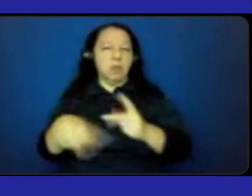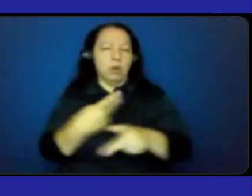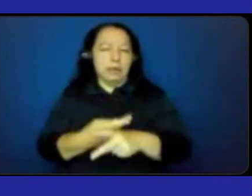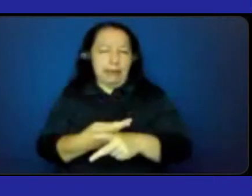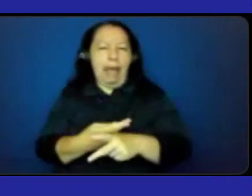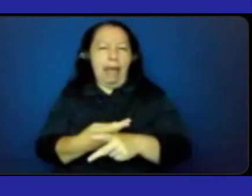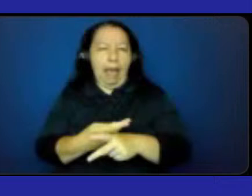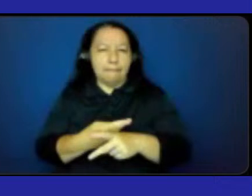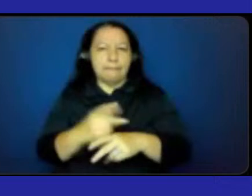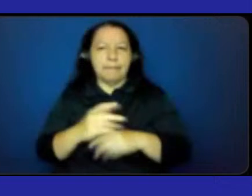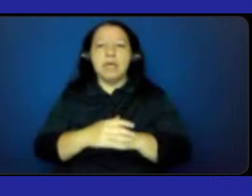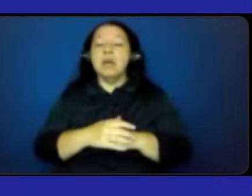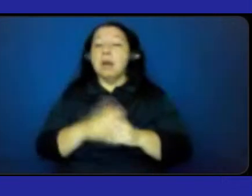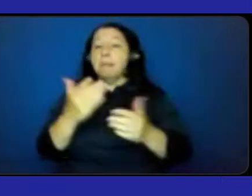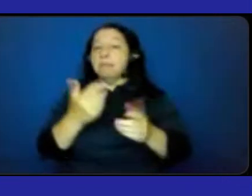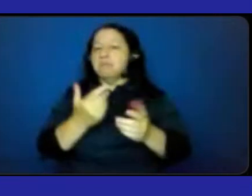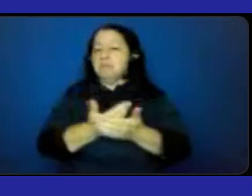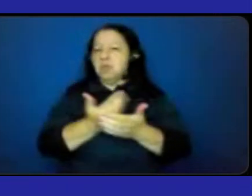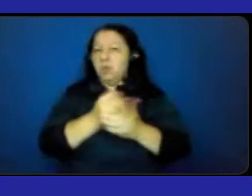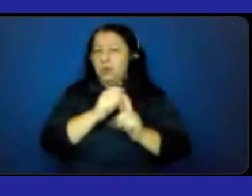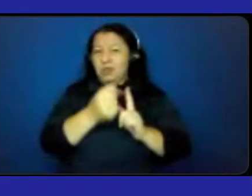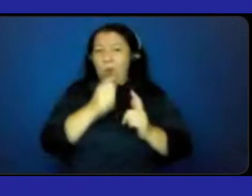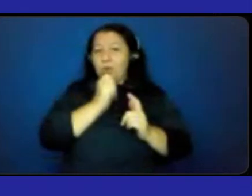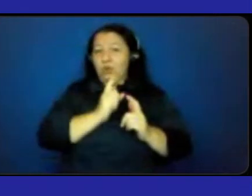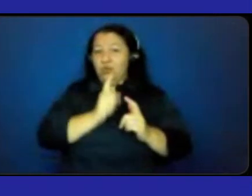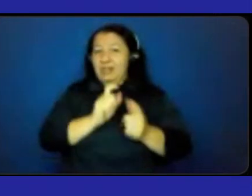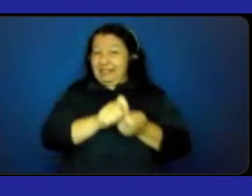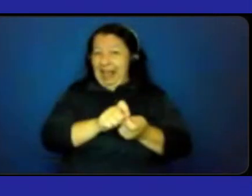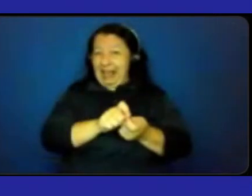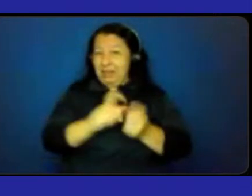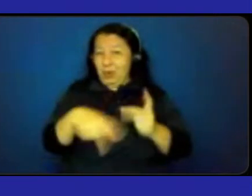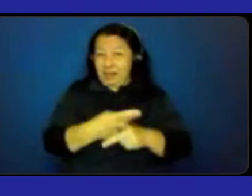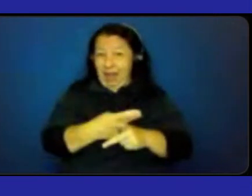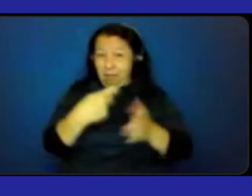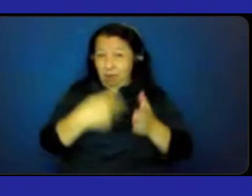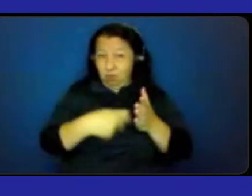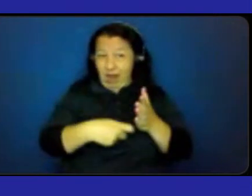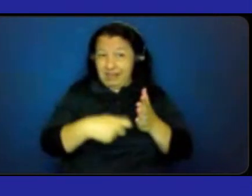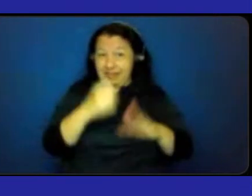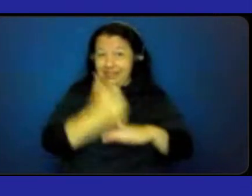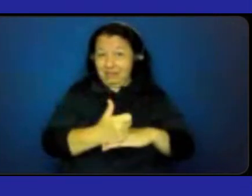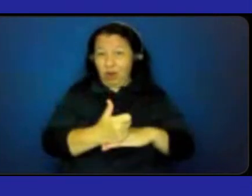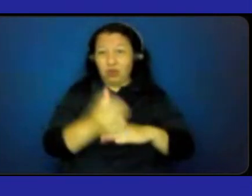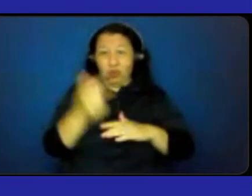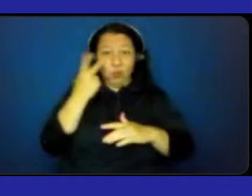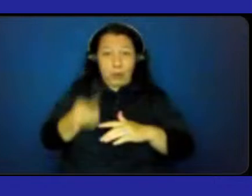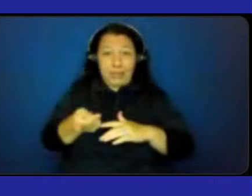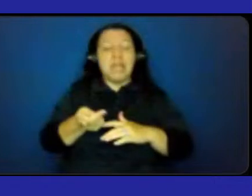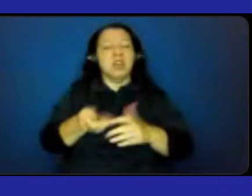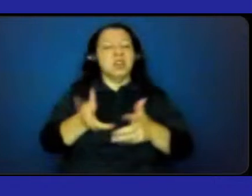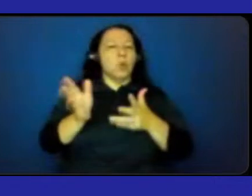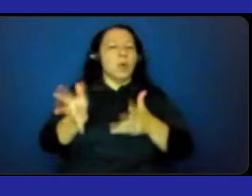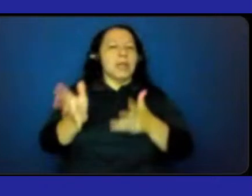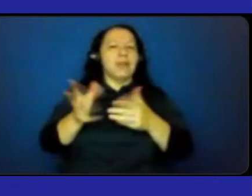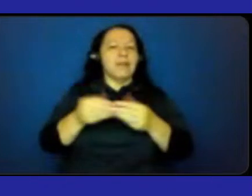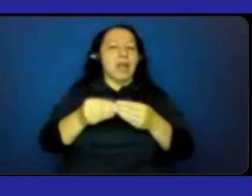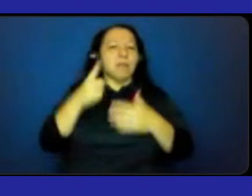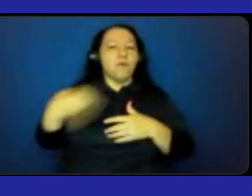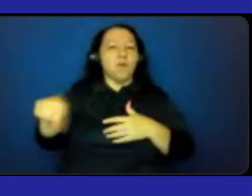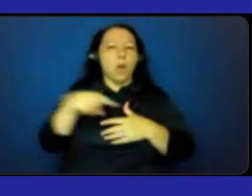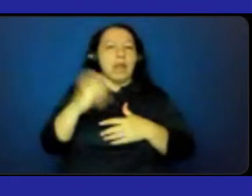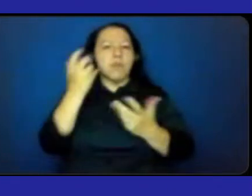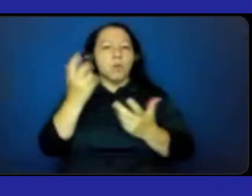exactly what type of pricing structures would come back in, so we left it flexible should they want to get creative.